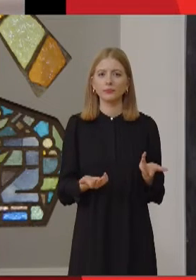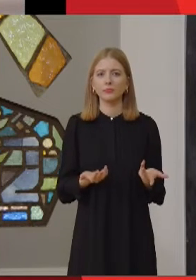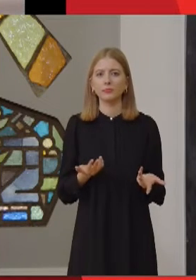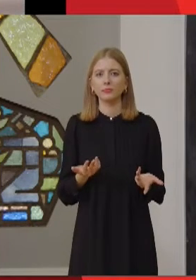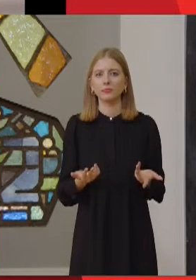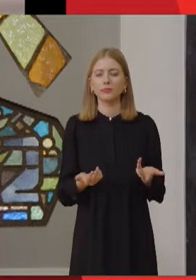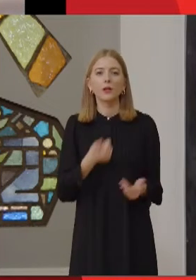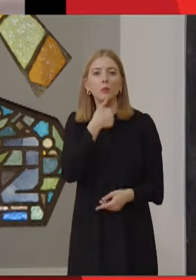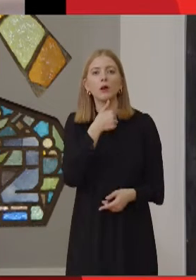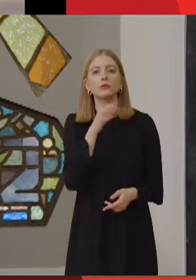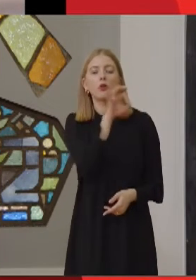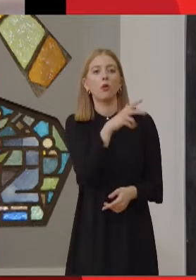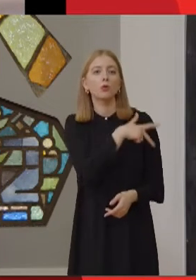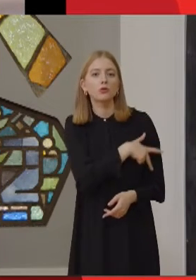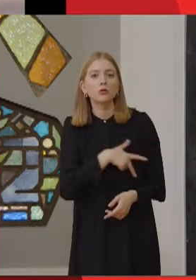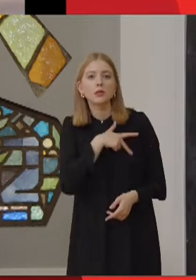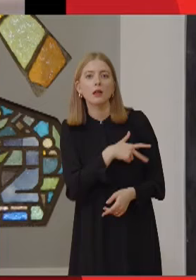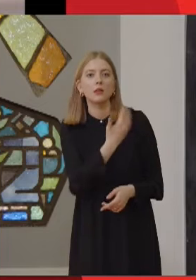attitudes to